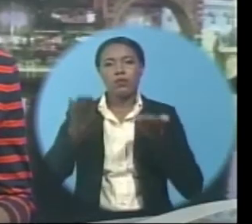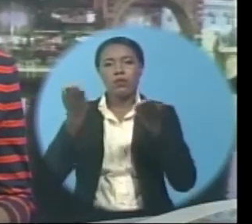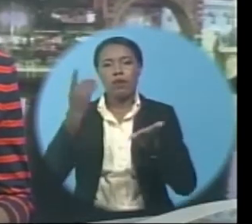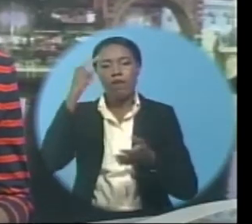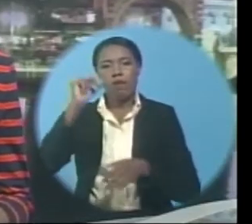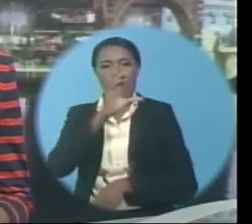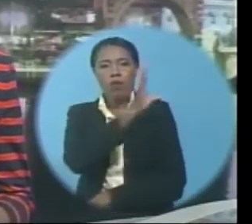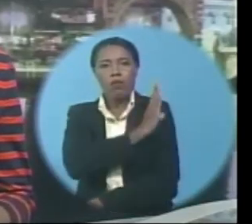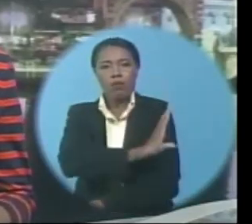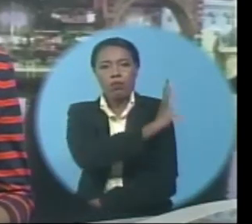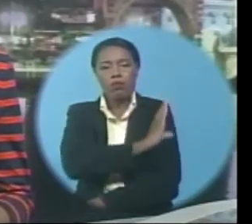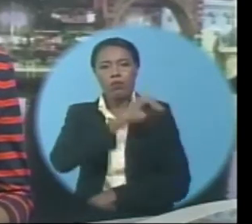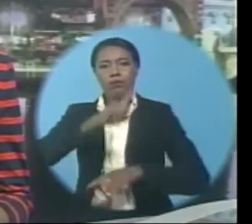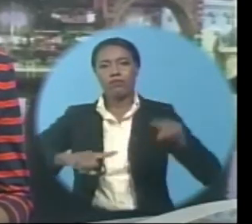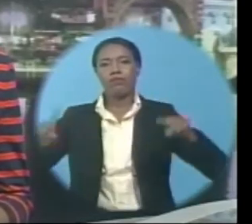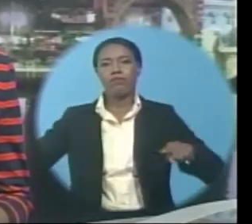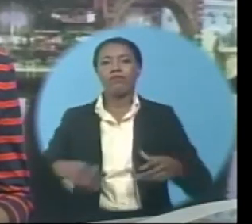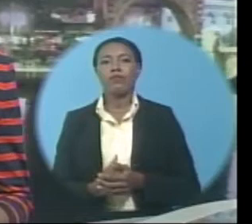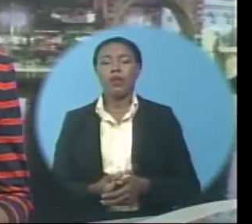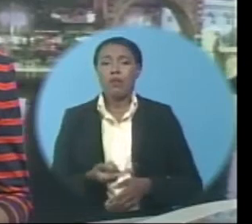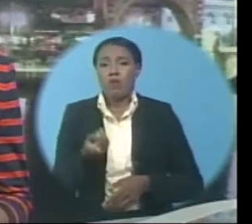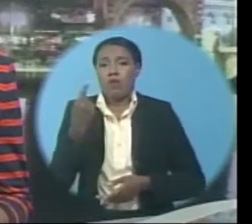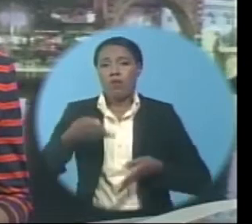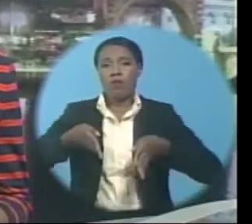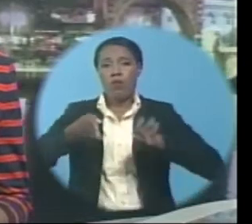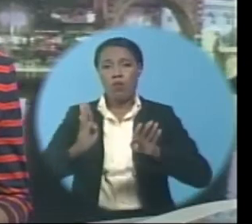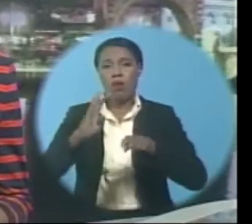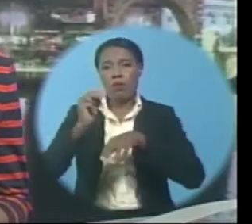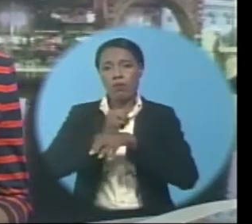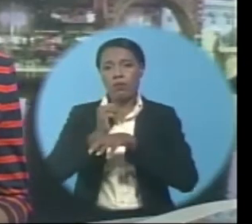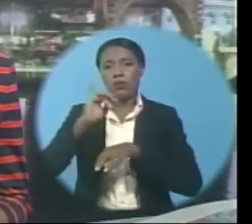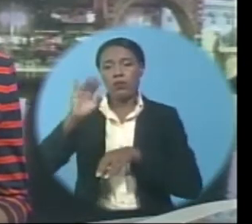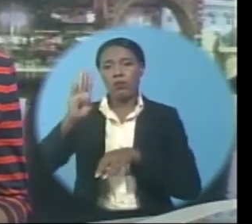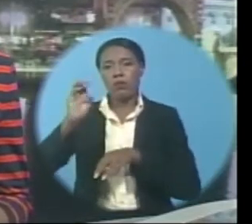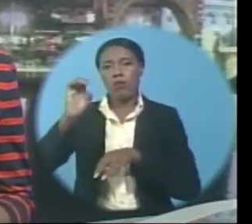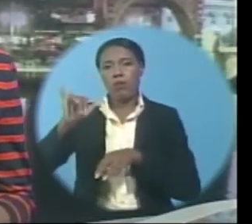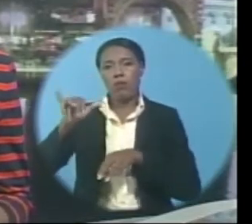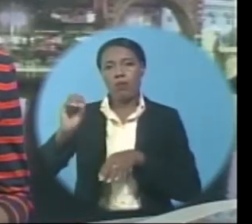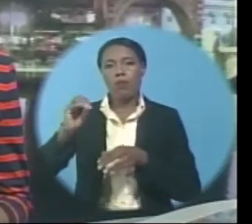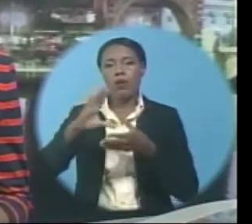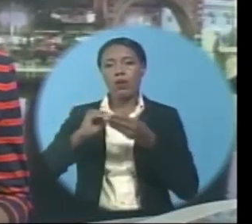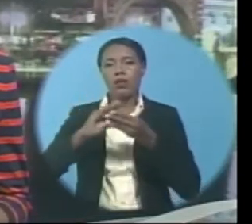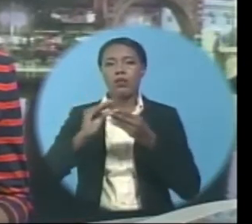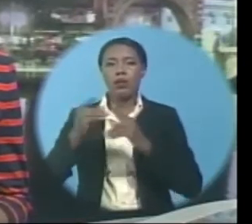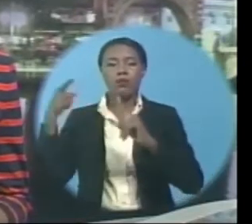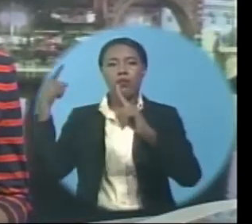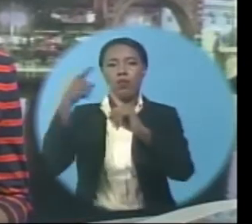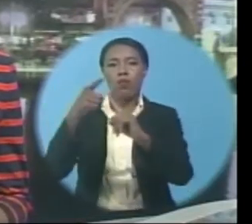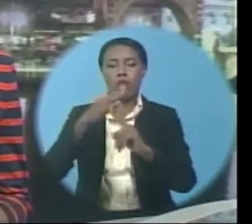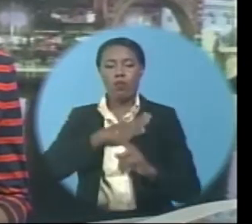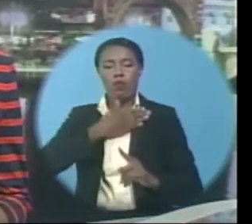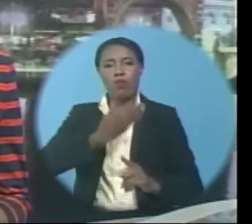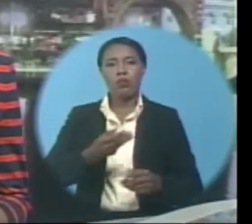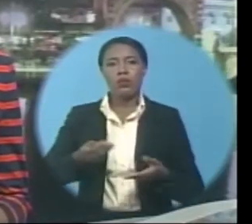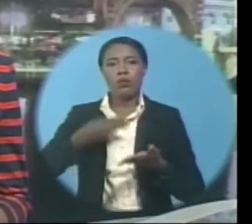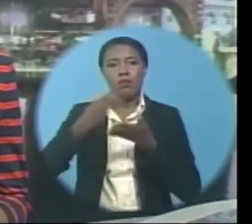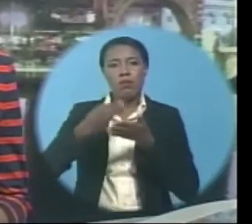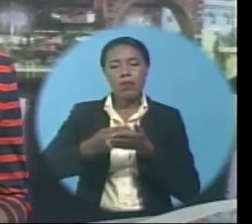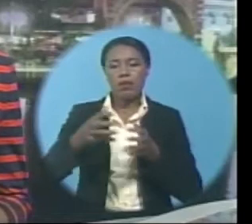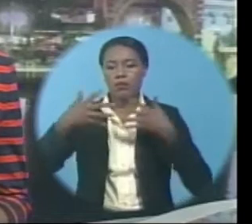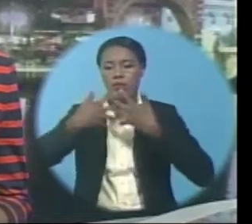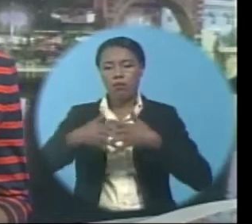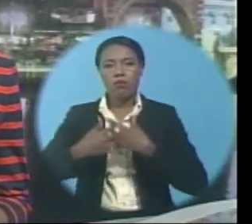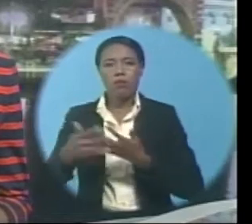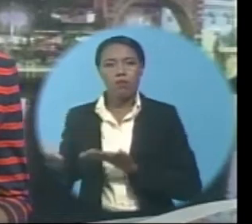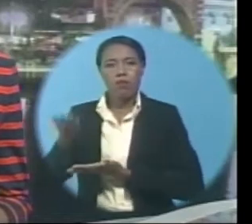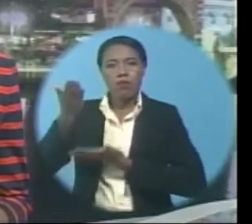its institutions. That might be one way, according to Minister John Boyce, of ensuring targeted donations of equipment and